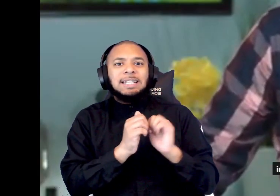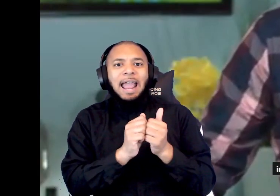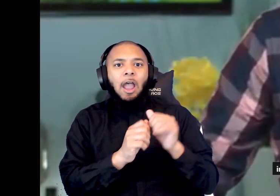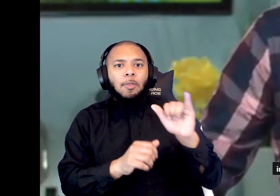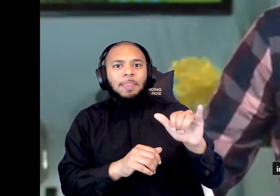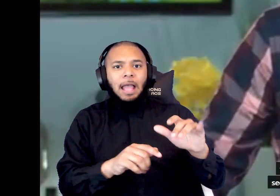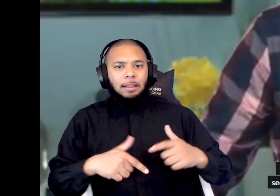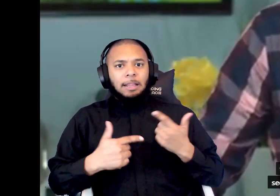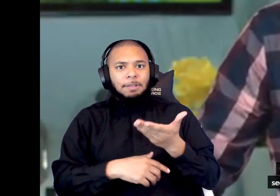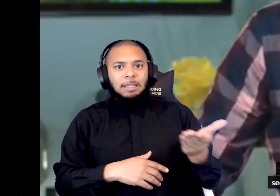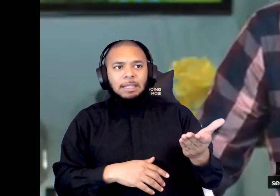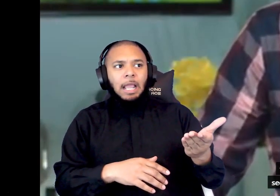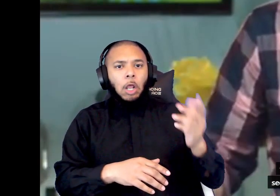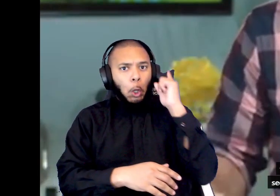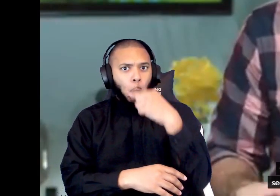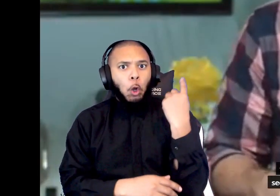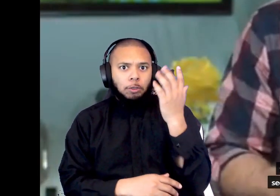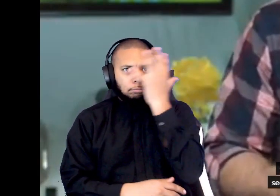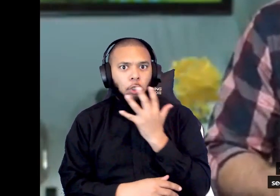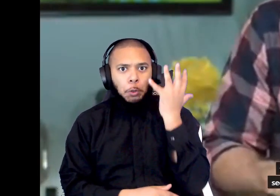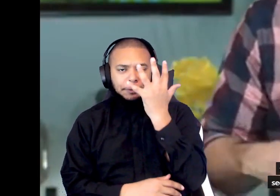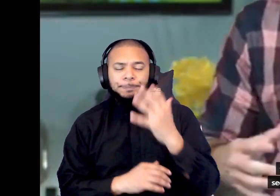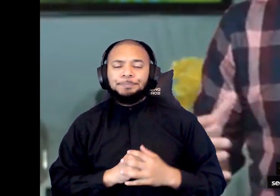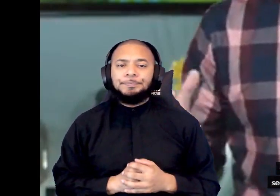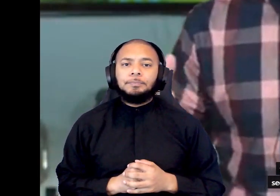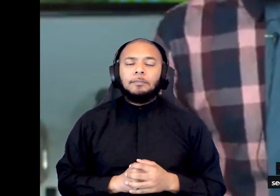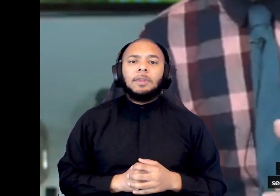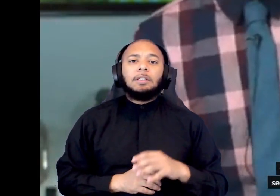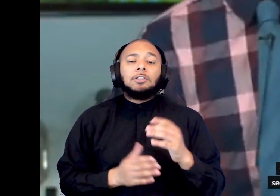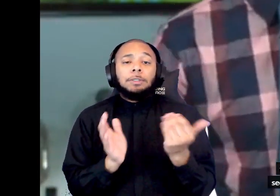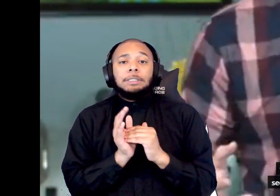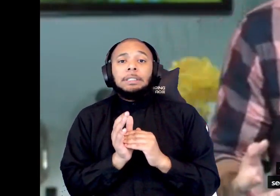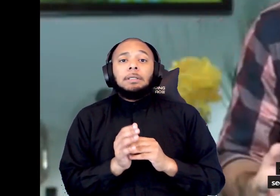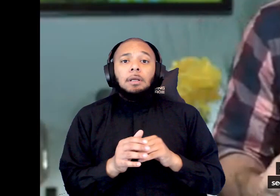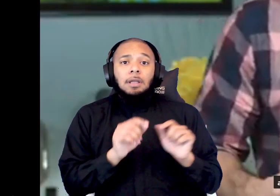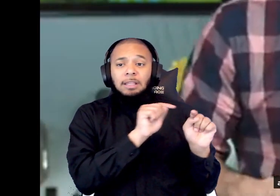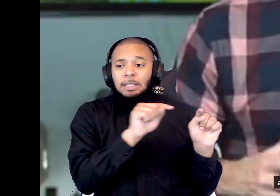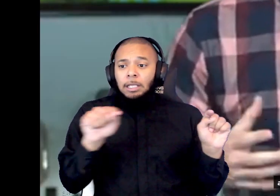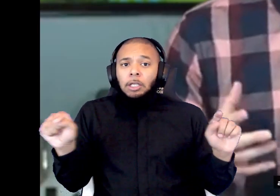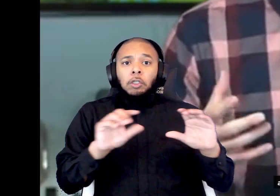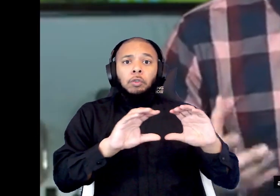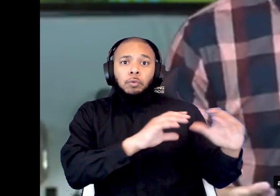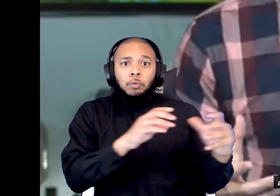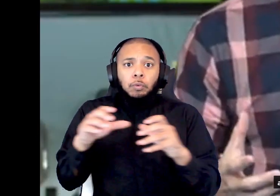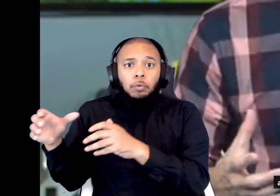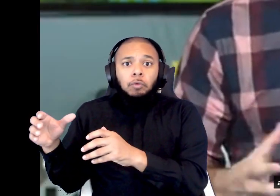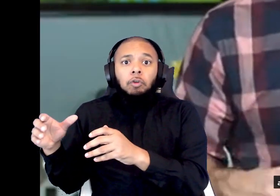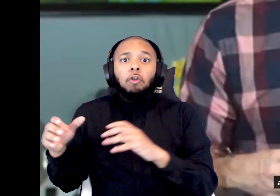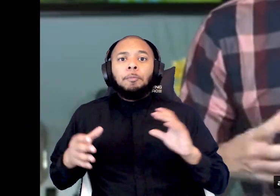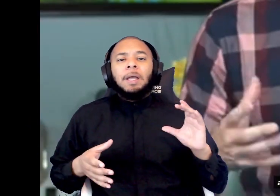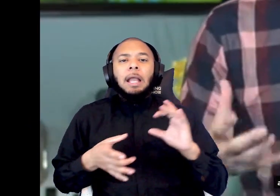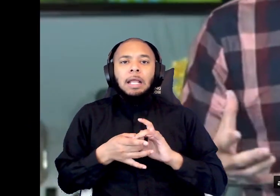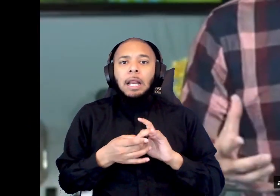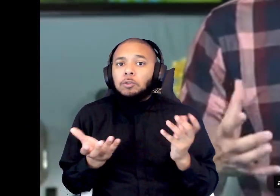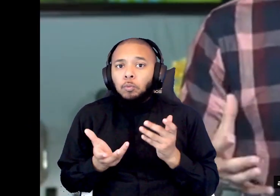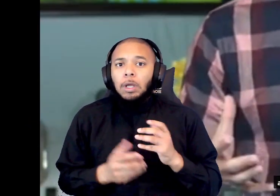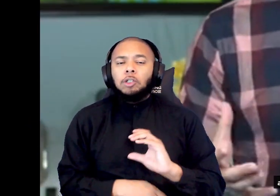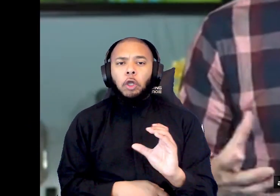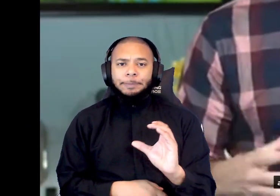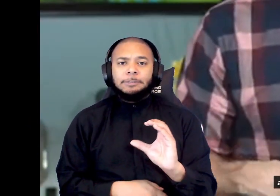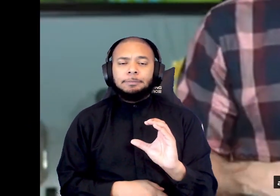those are all of the main functional groups that we see. Again, all of these functional groups are attached to carbon and play a